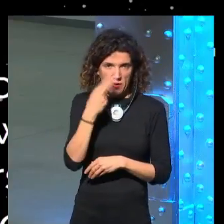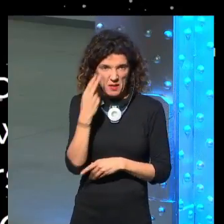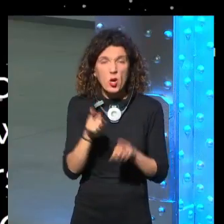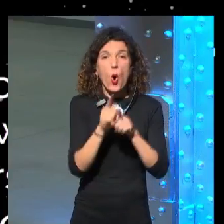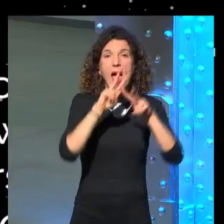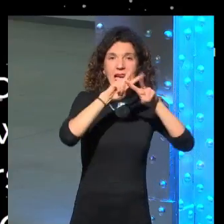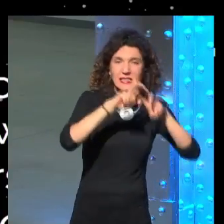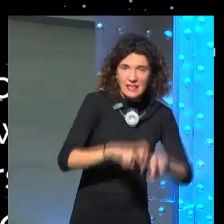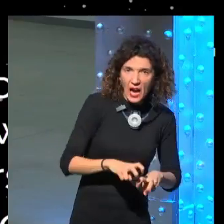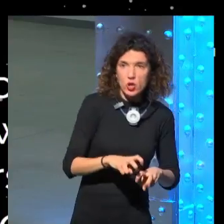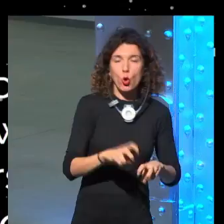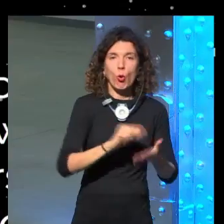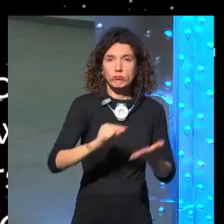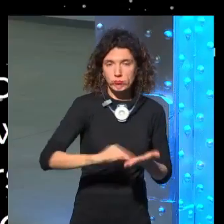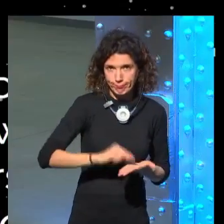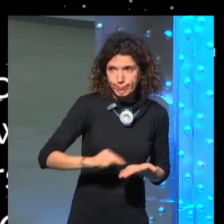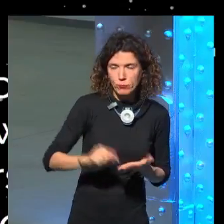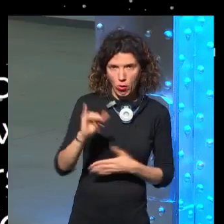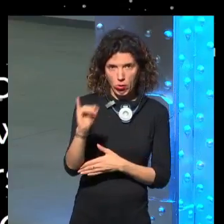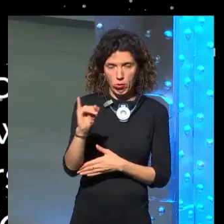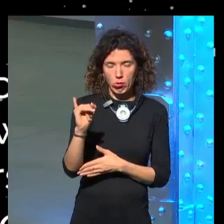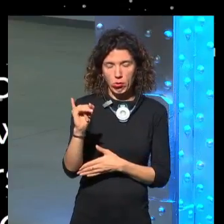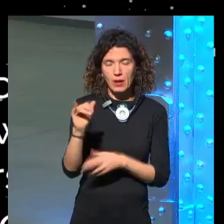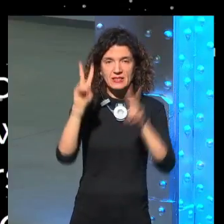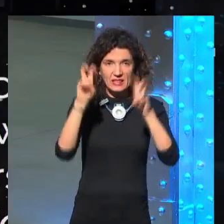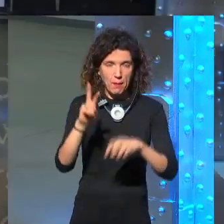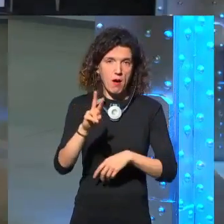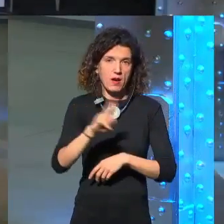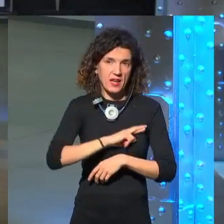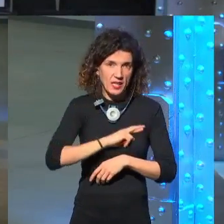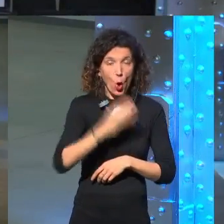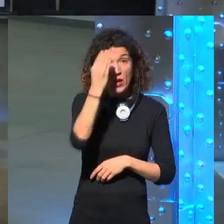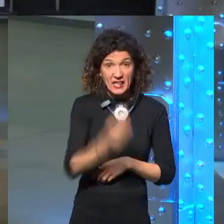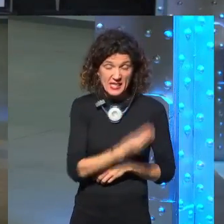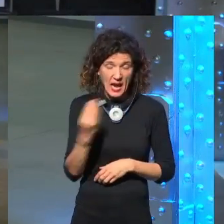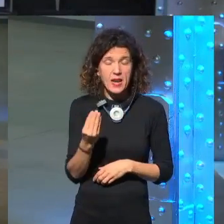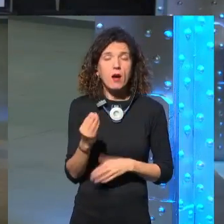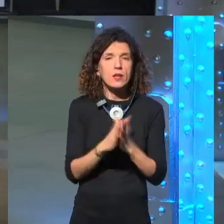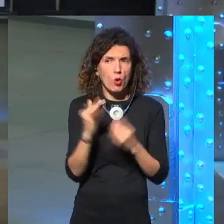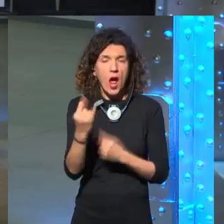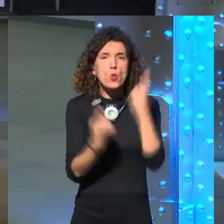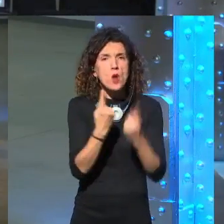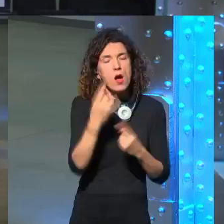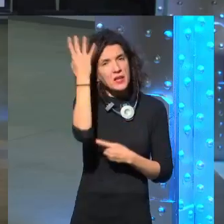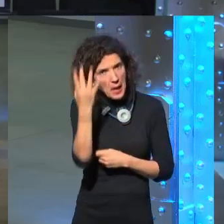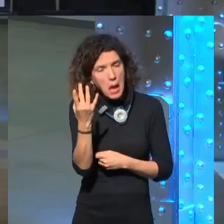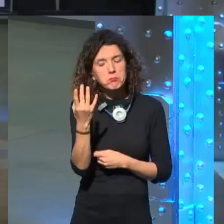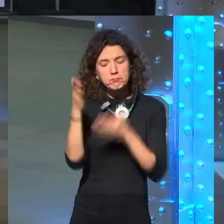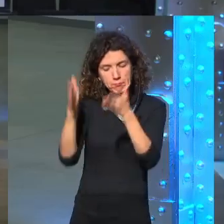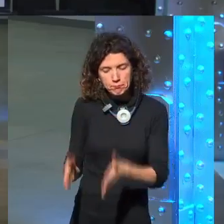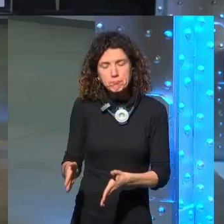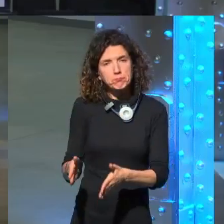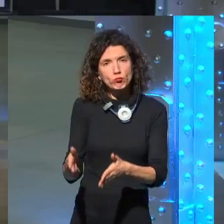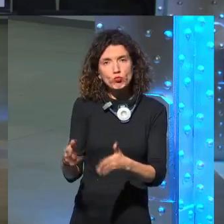Christian liturgy, which are very obscure and strange, but he wrote a few which actually resonated with me. And in one, which is